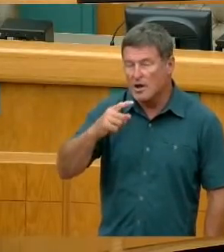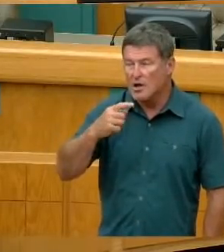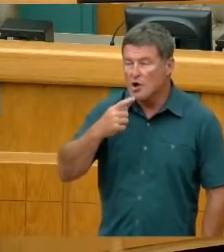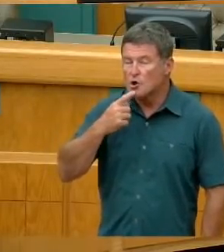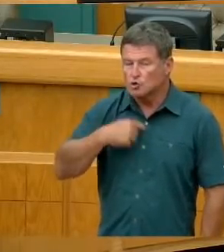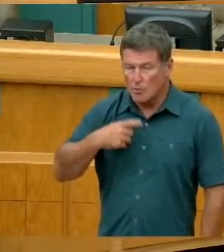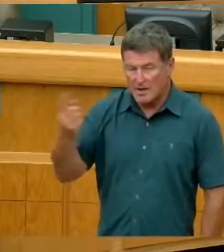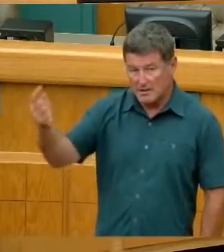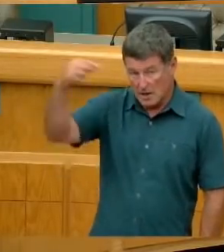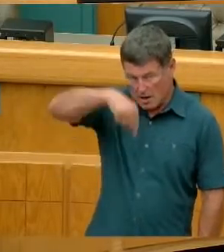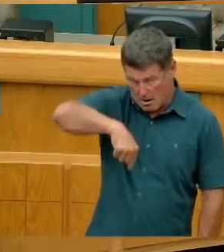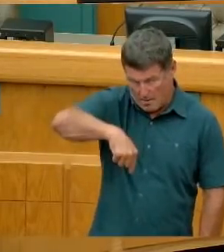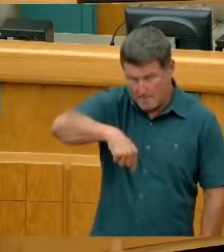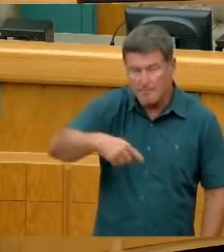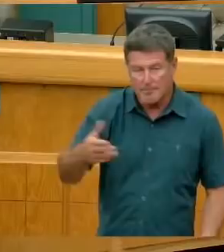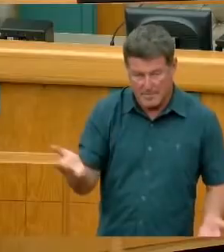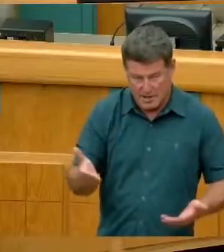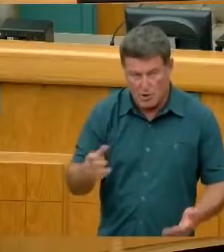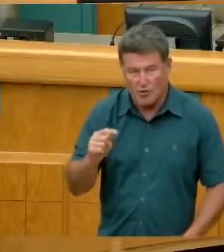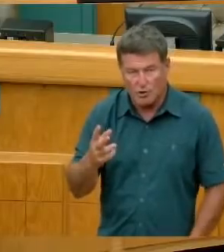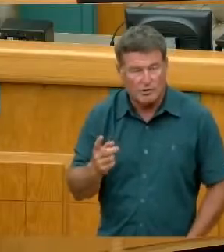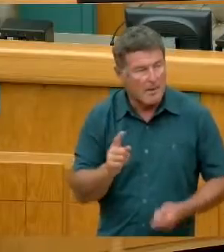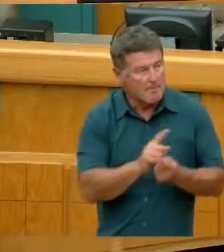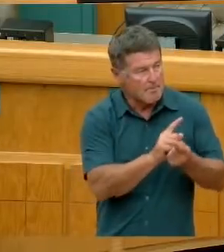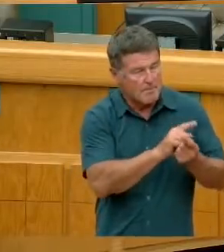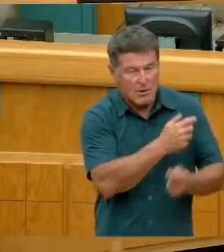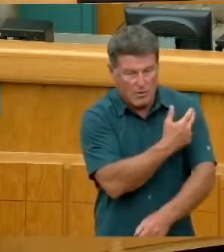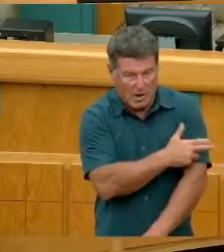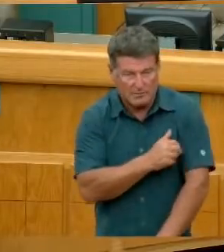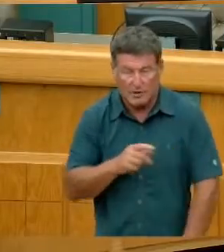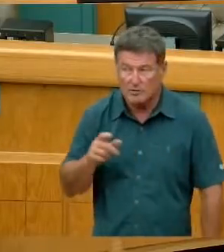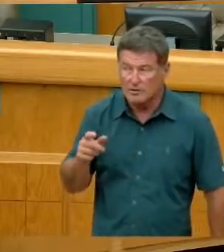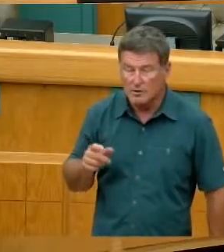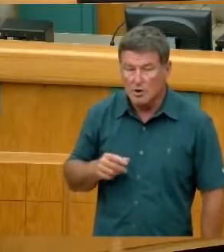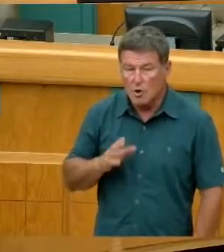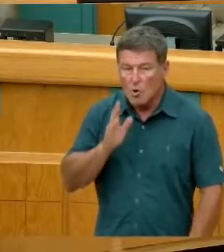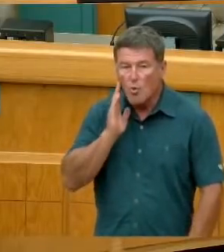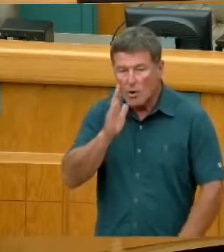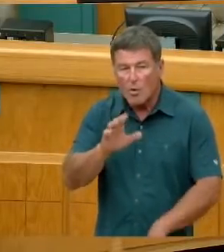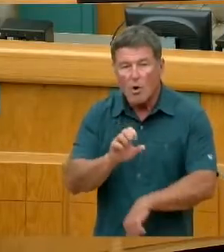us in our city and with our hospital providers on Thursday.